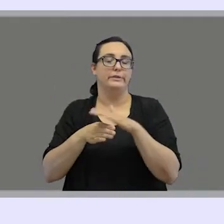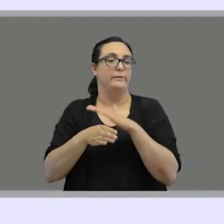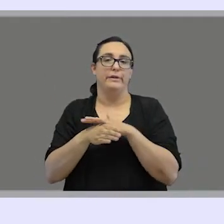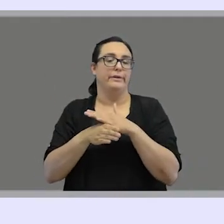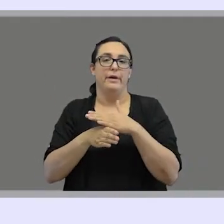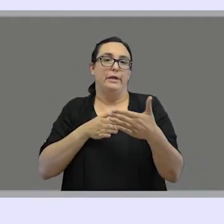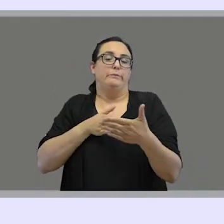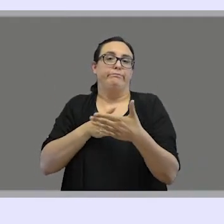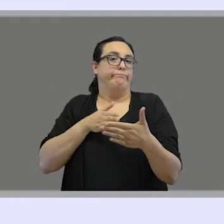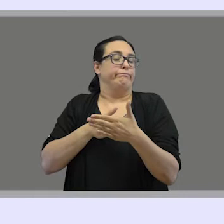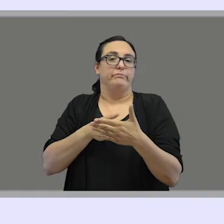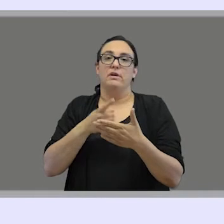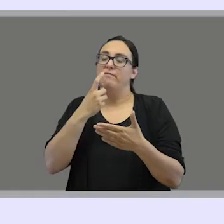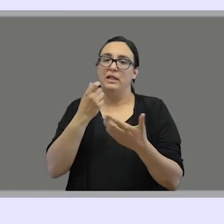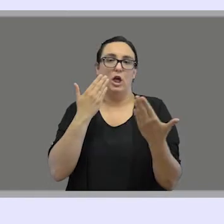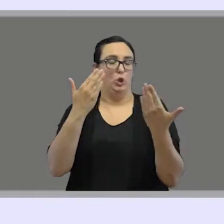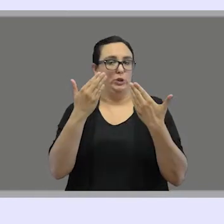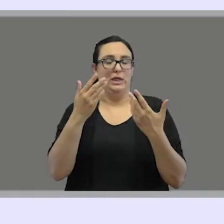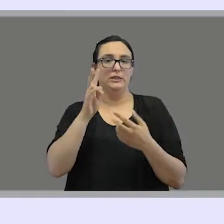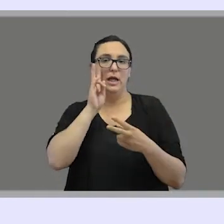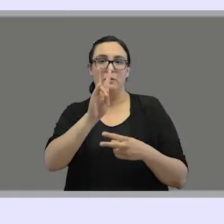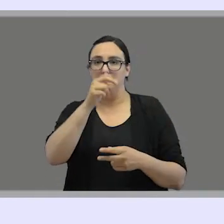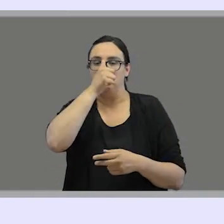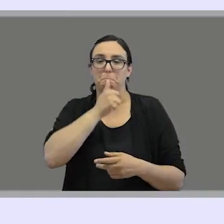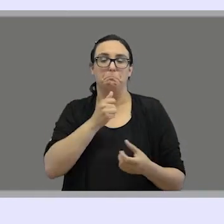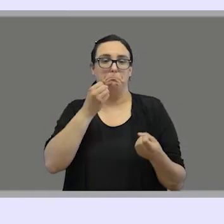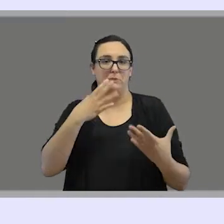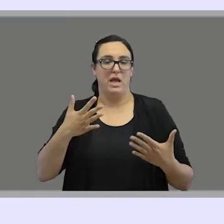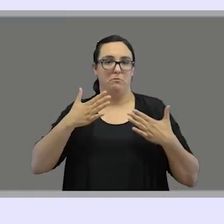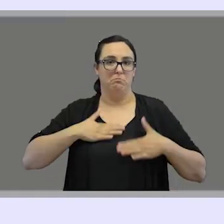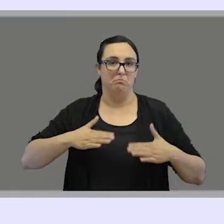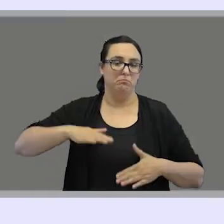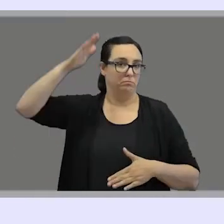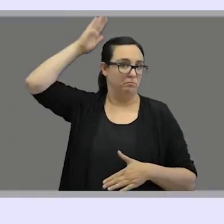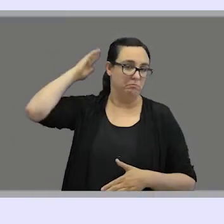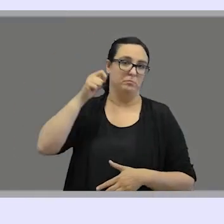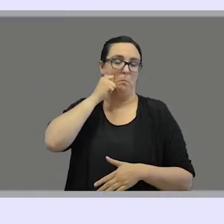be jeopardized because there is not enough contrast between background,